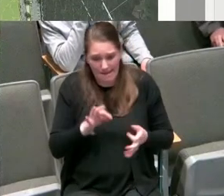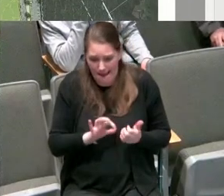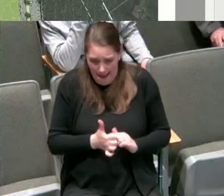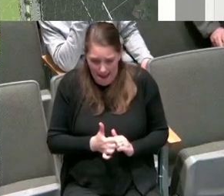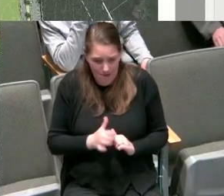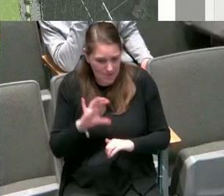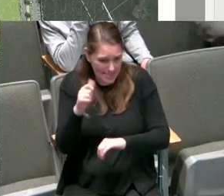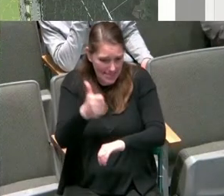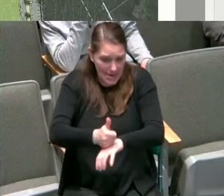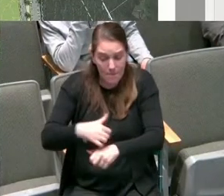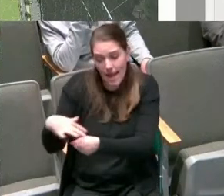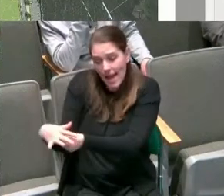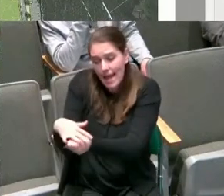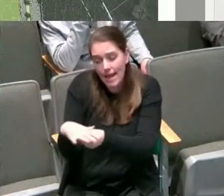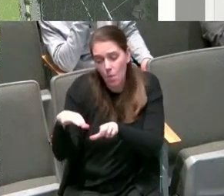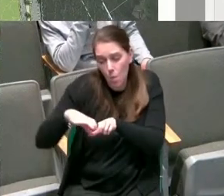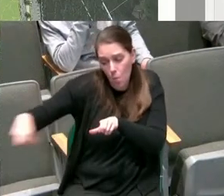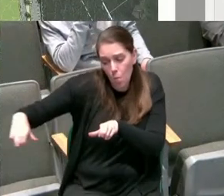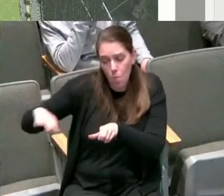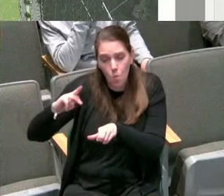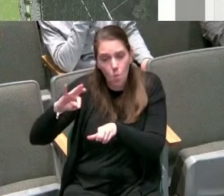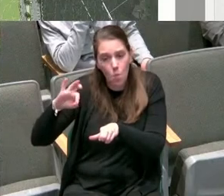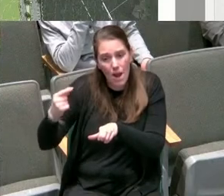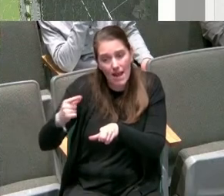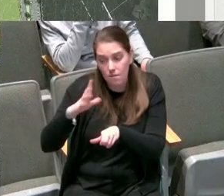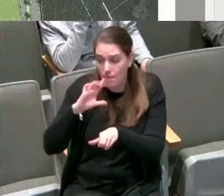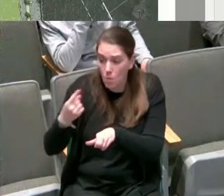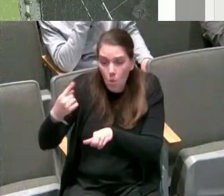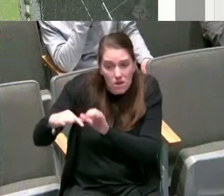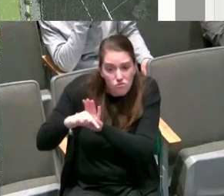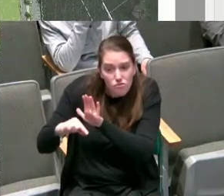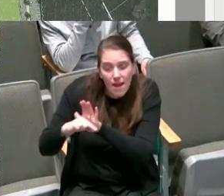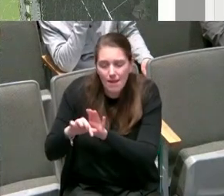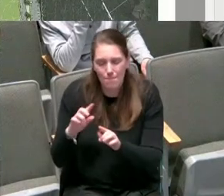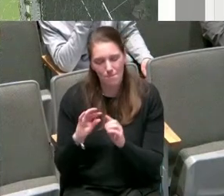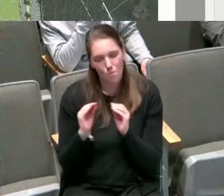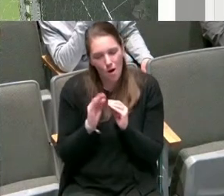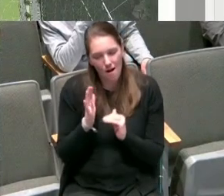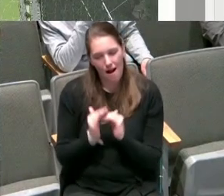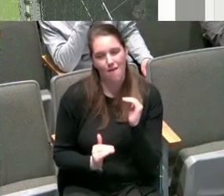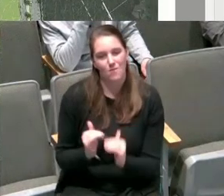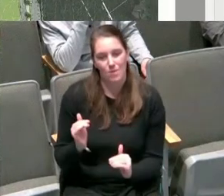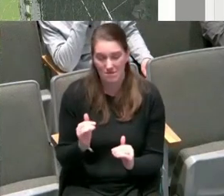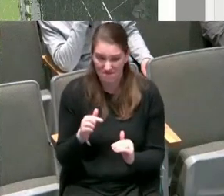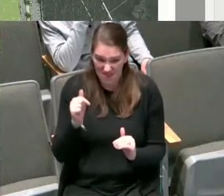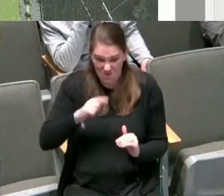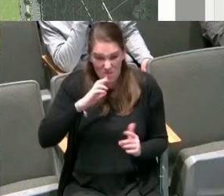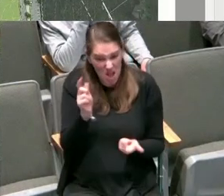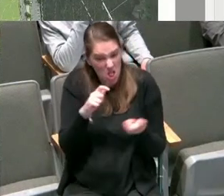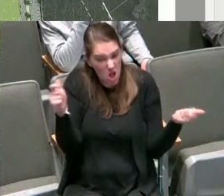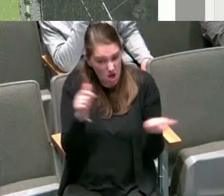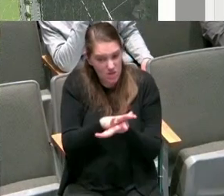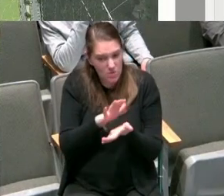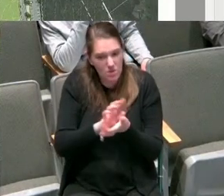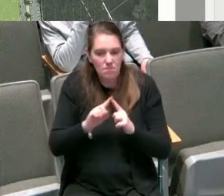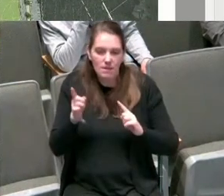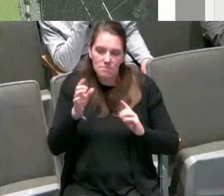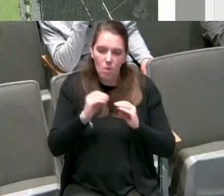or other ways but really create a comfortable feel in those wings for what will be a fairly large school